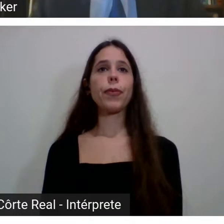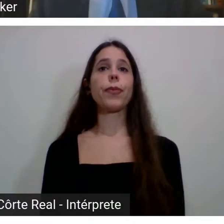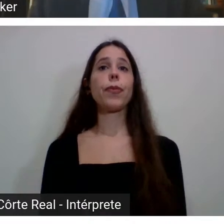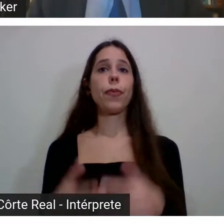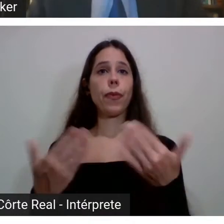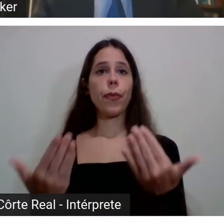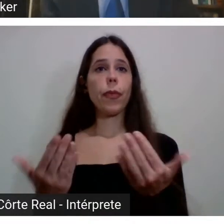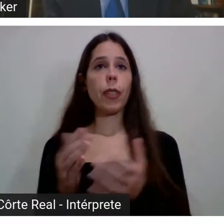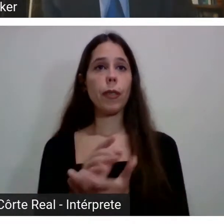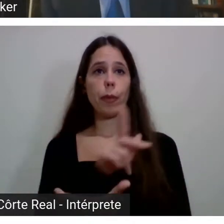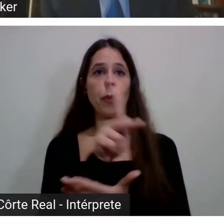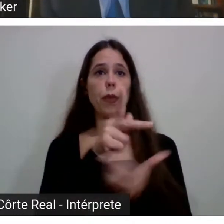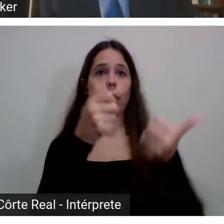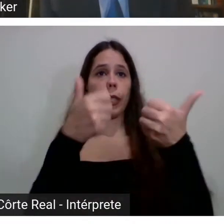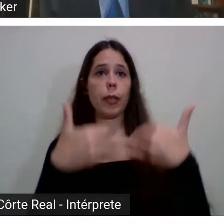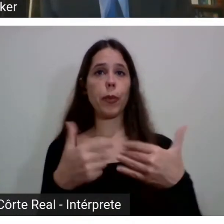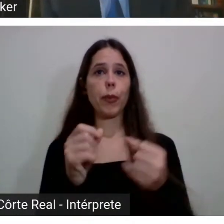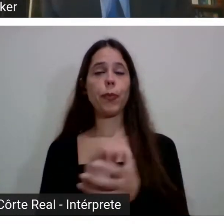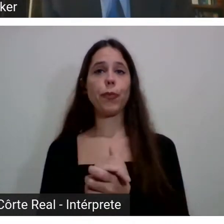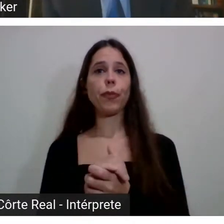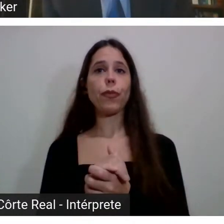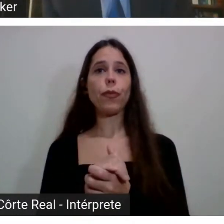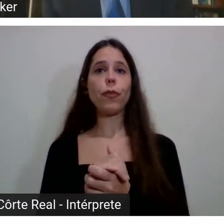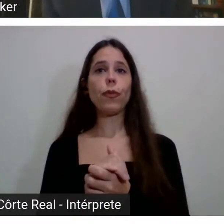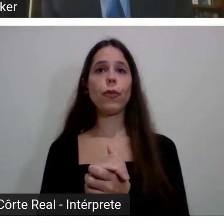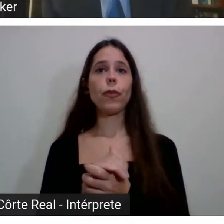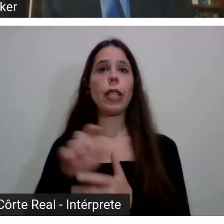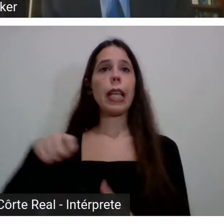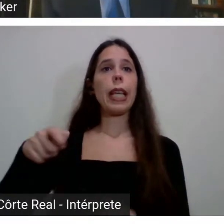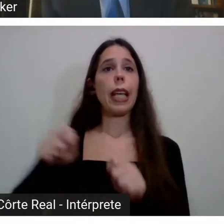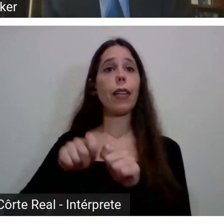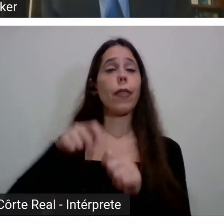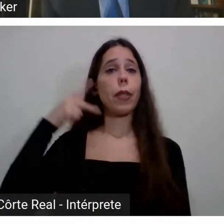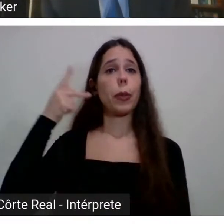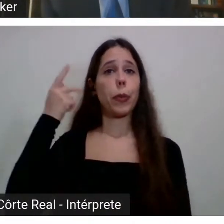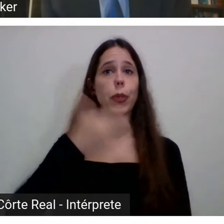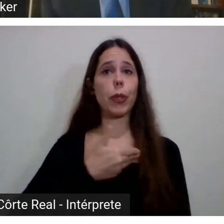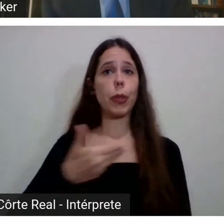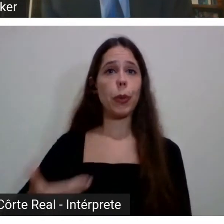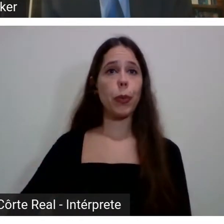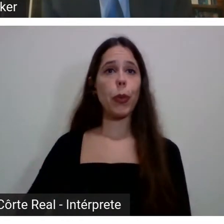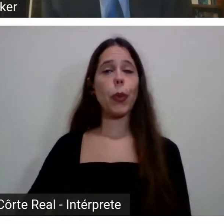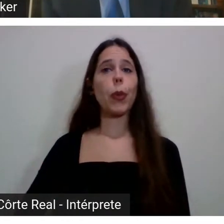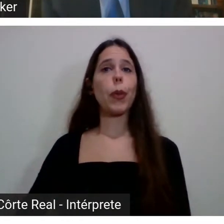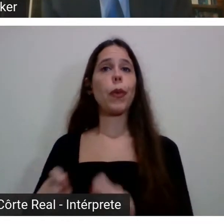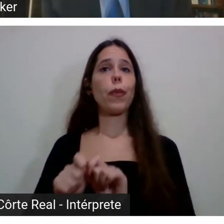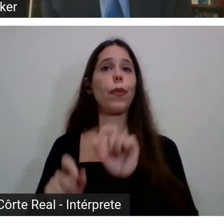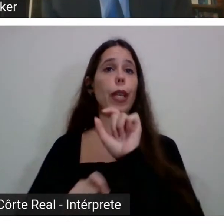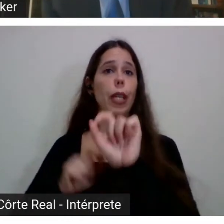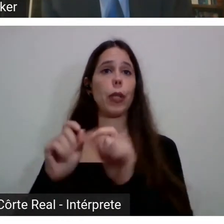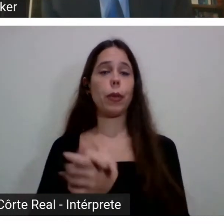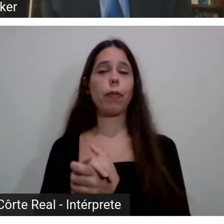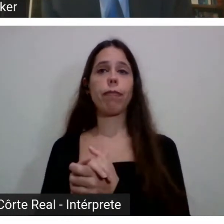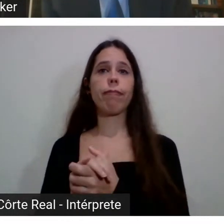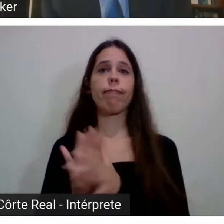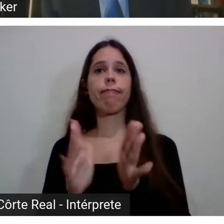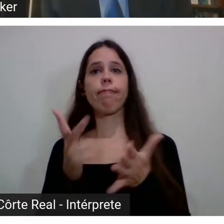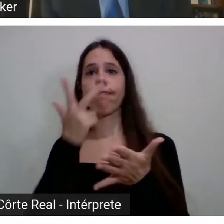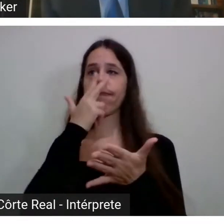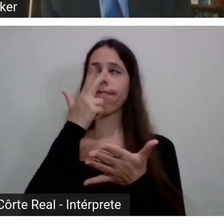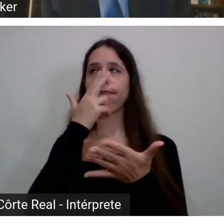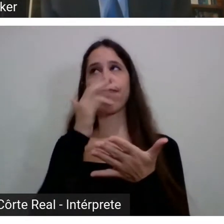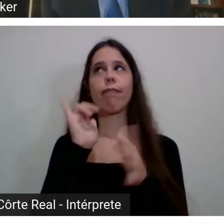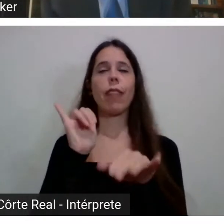que os que fazem as políticas públicas, né, eles colocaram o carro à frente dos bois, né, como a gente fala em português,